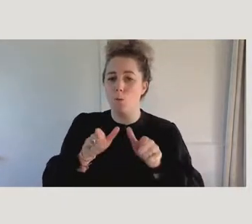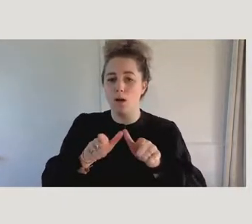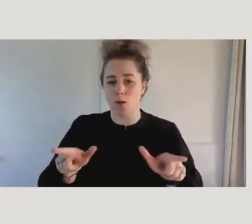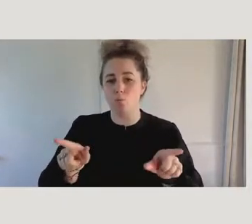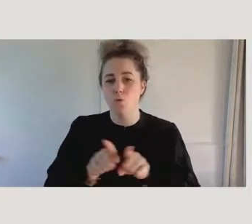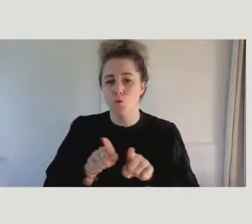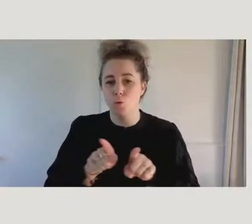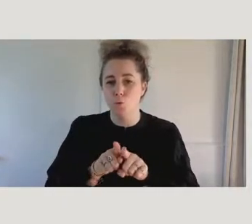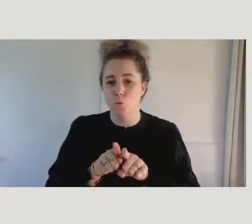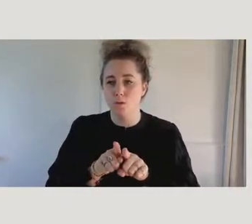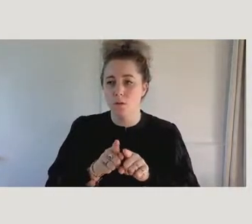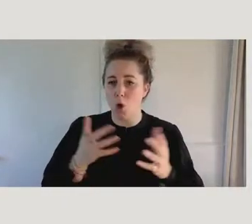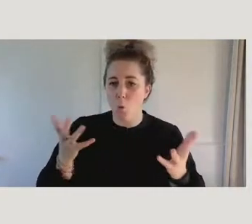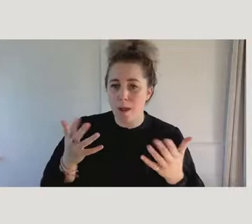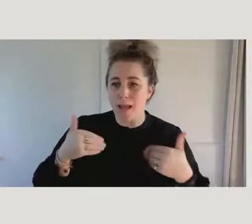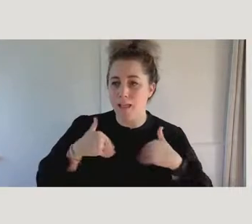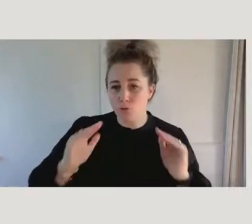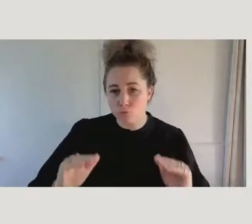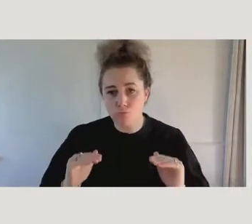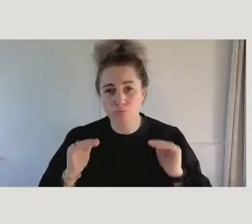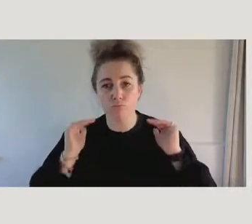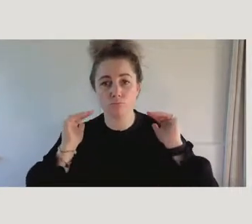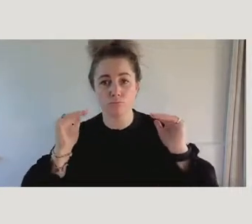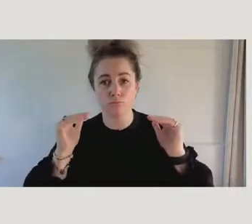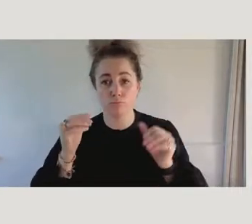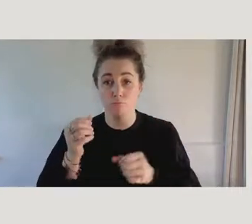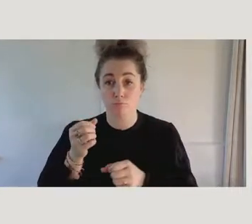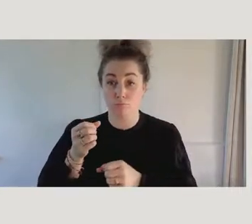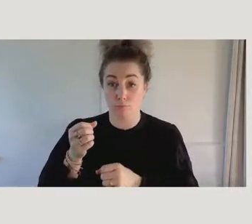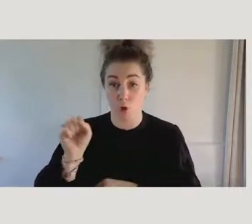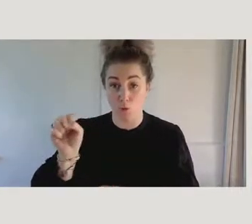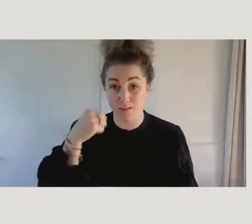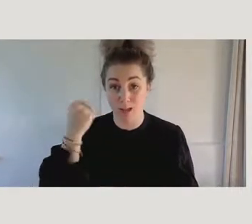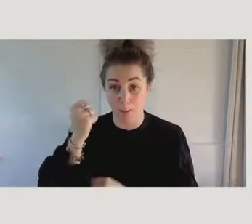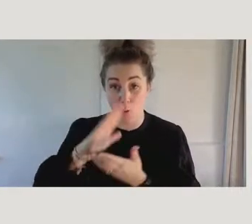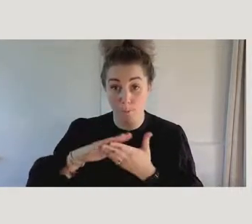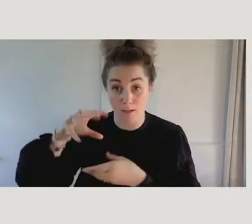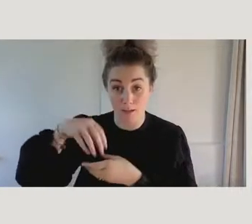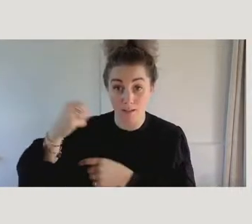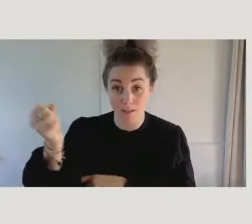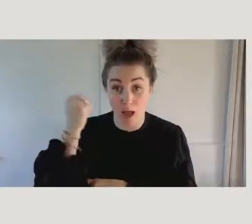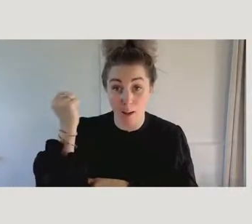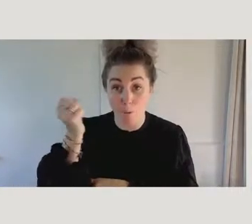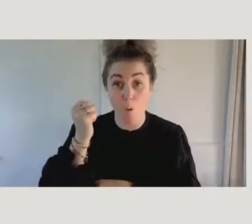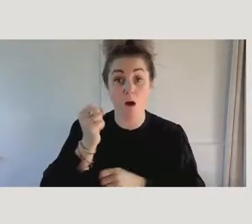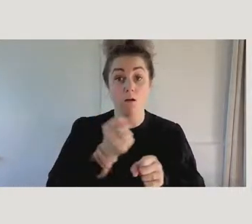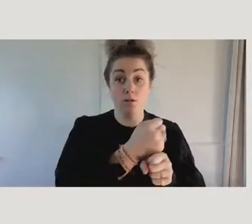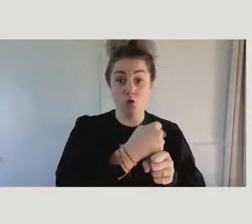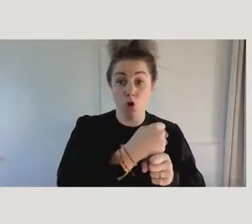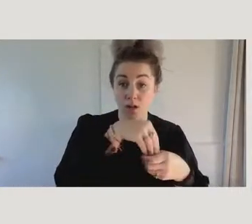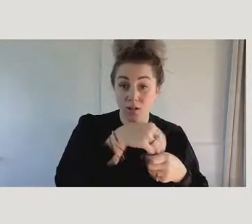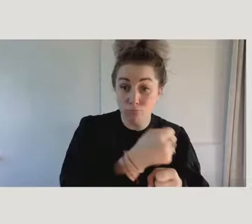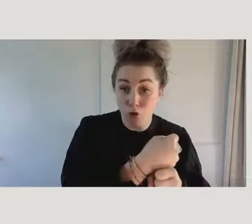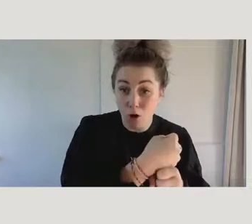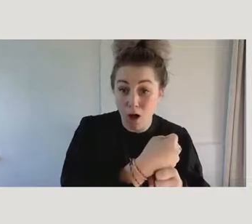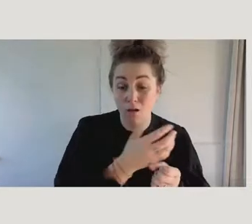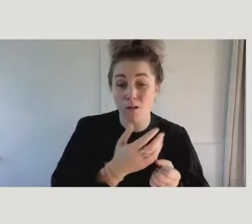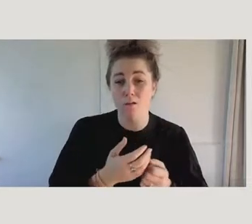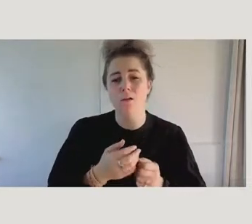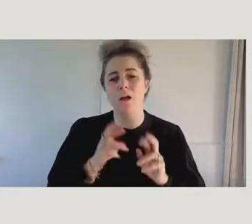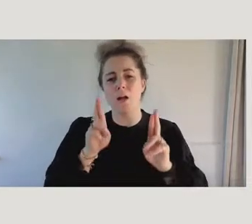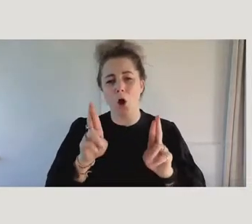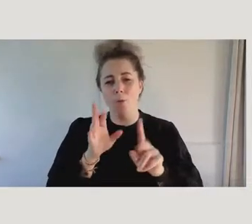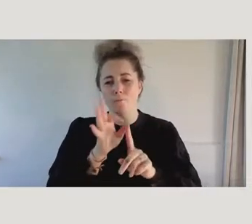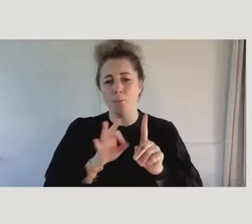where it's supposed to be that's in Samoan in Samoa and hopefully for the rest of Pacific to